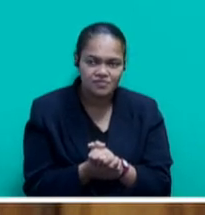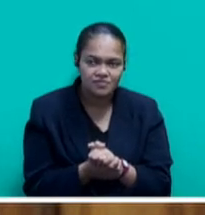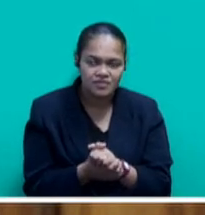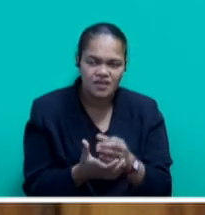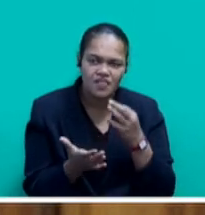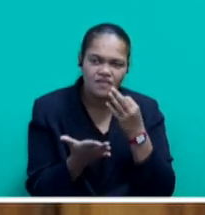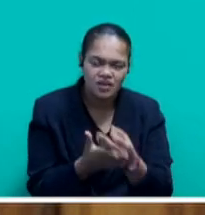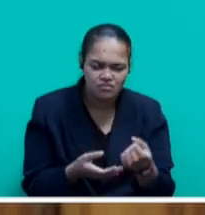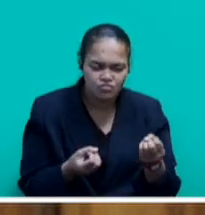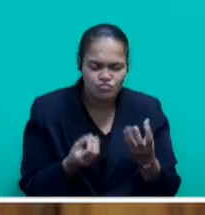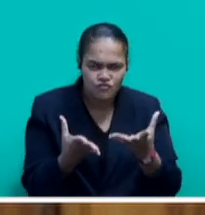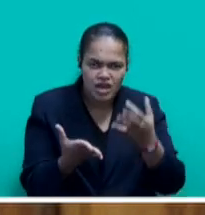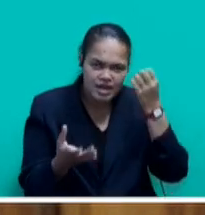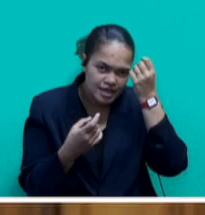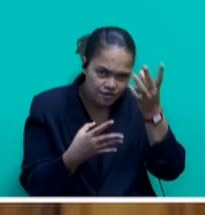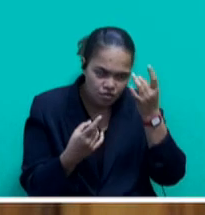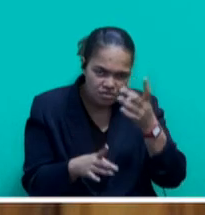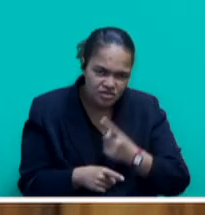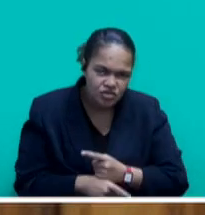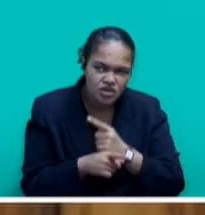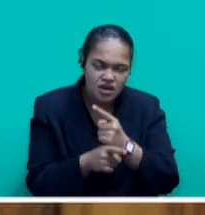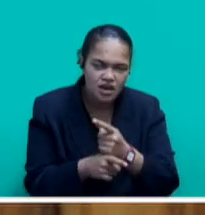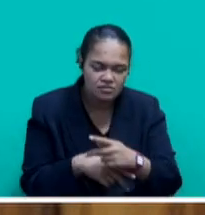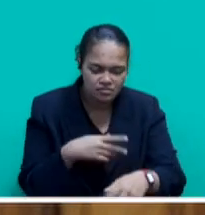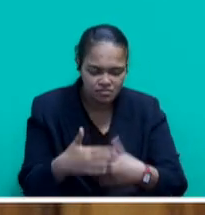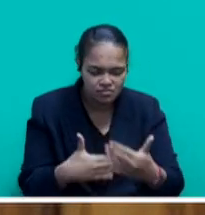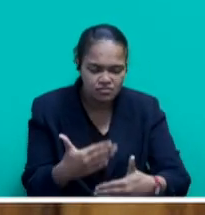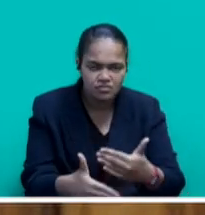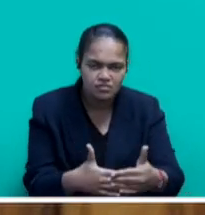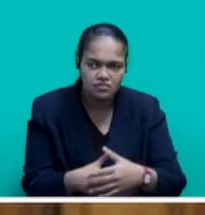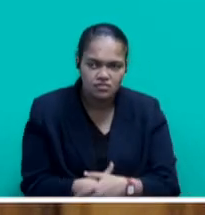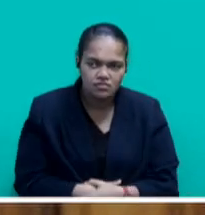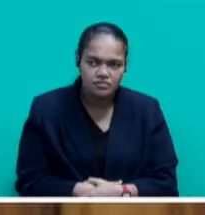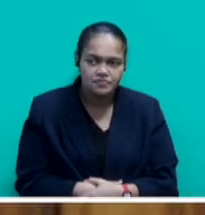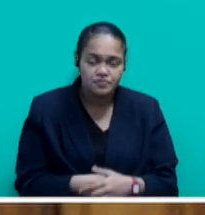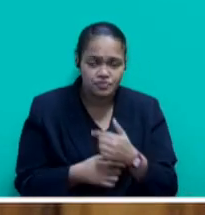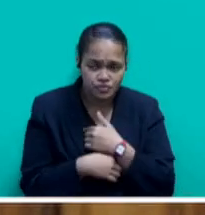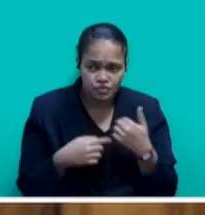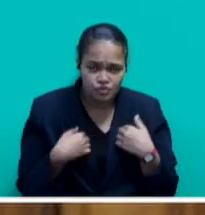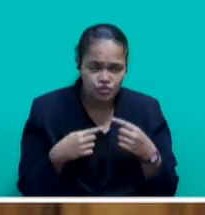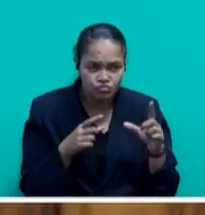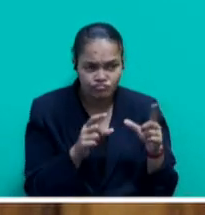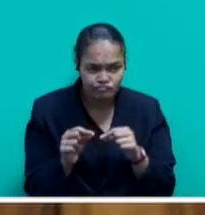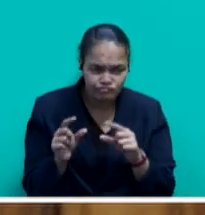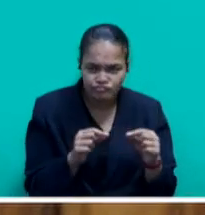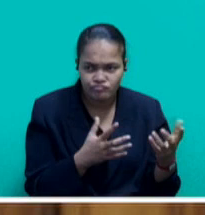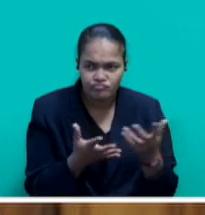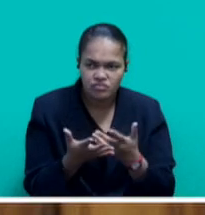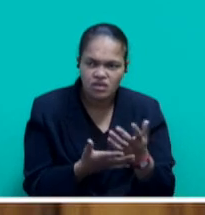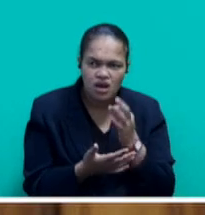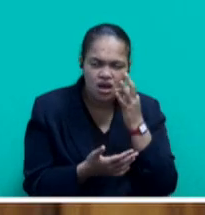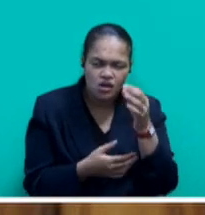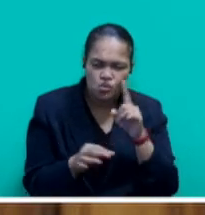provide information and guidance on EIA process. The fact sheets will incorporate quick tips, frequently asked questions,